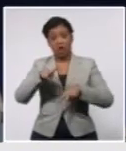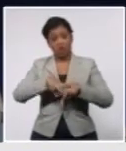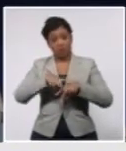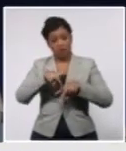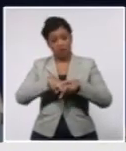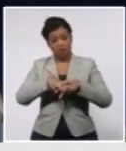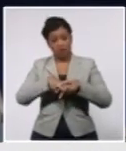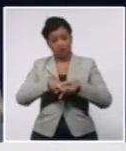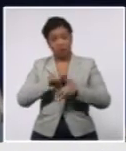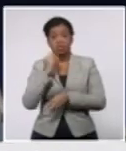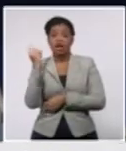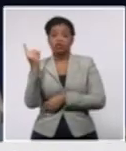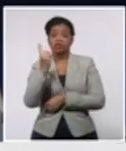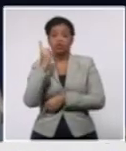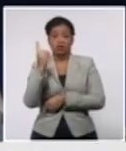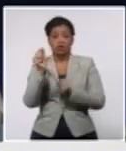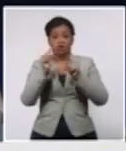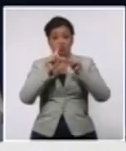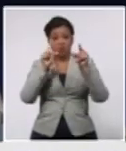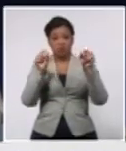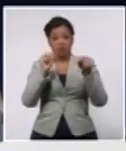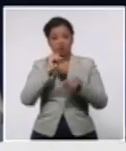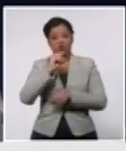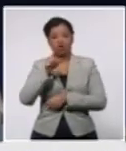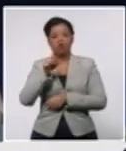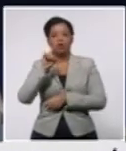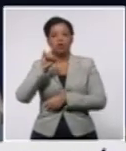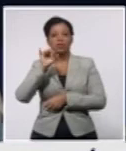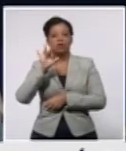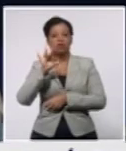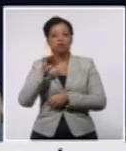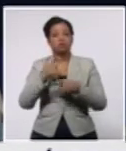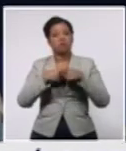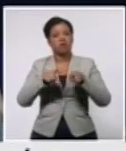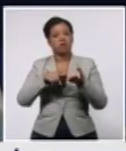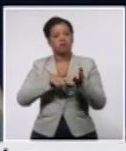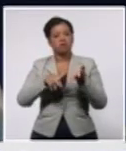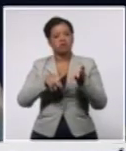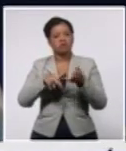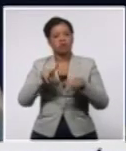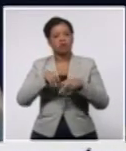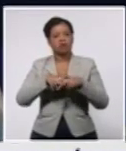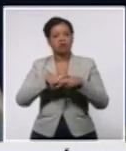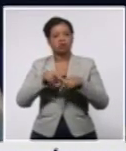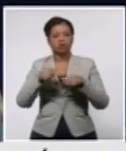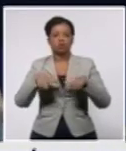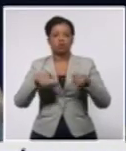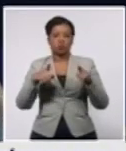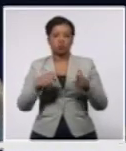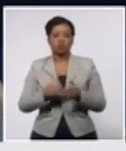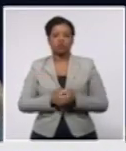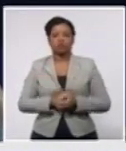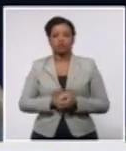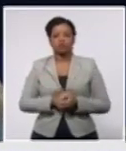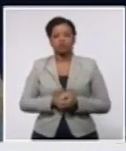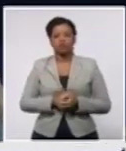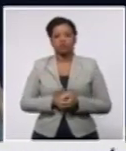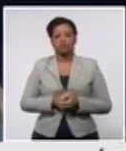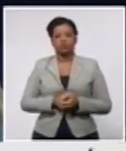up to 5% of all cases can be active for being in the first phase, and Cuba meets